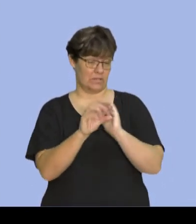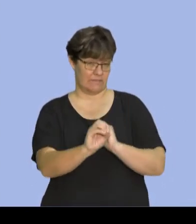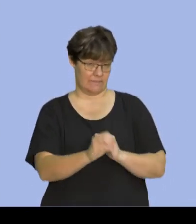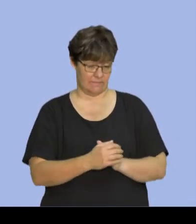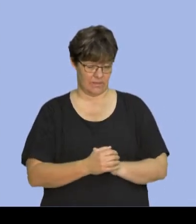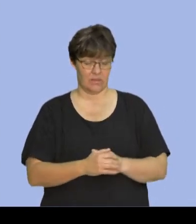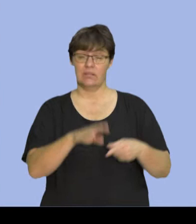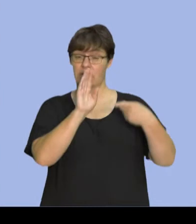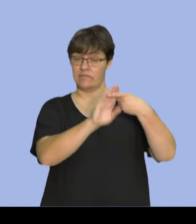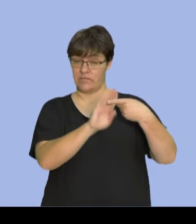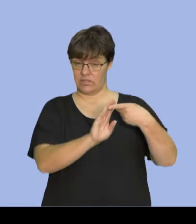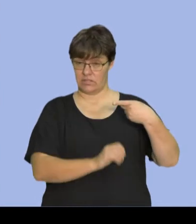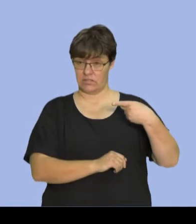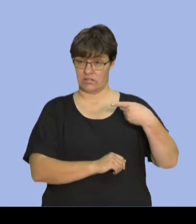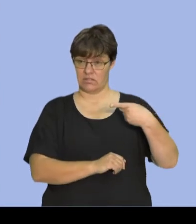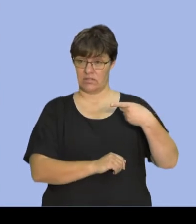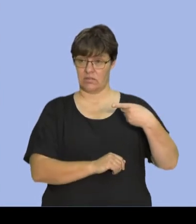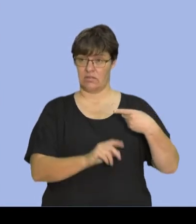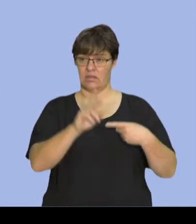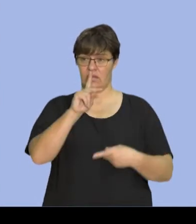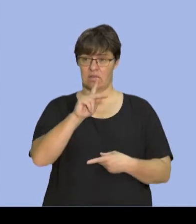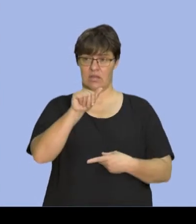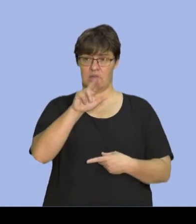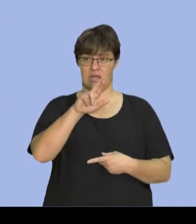mitosis. The first process is called